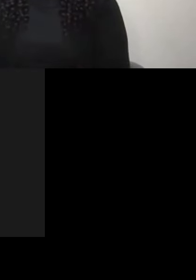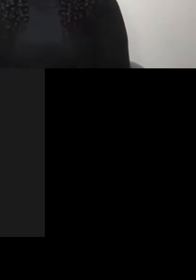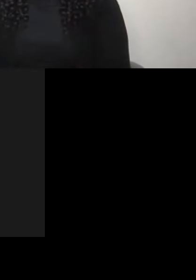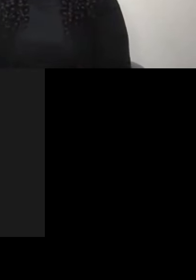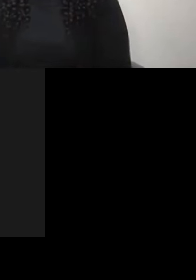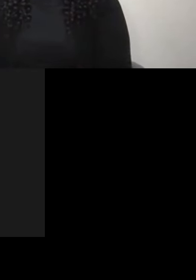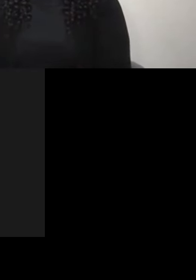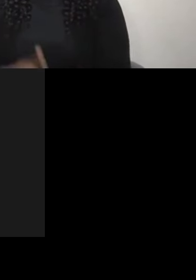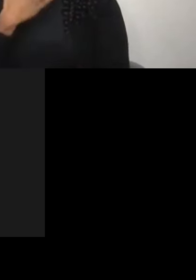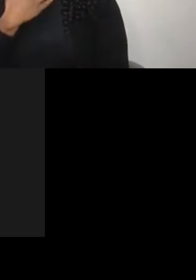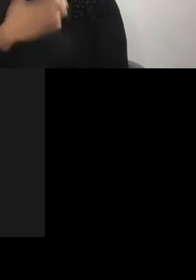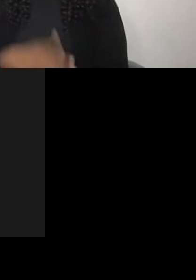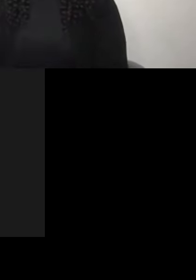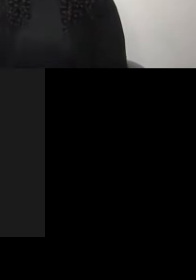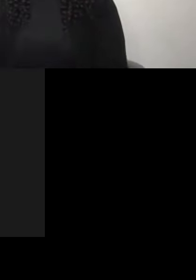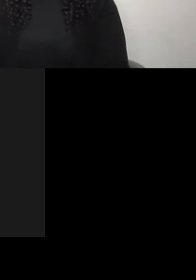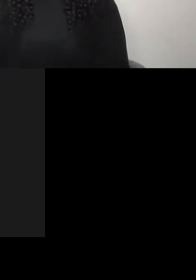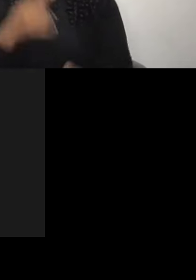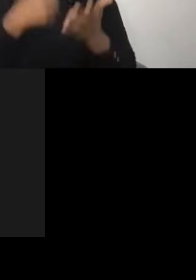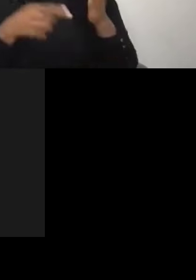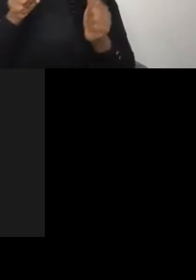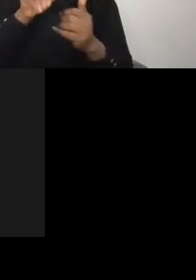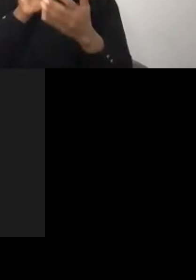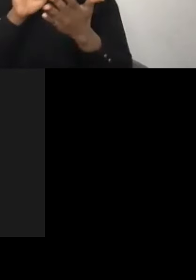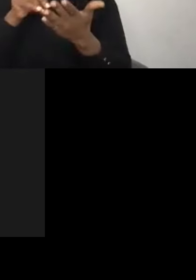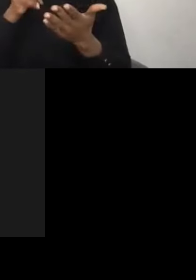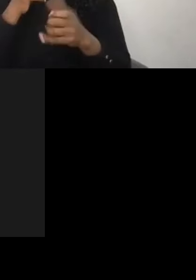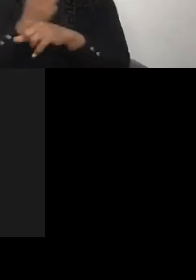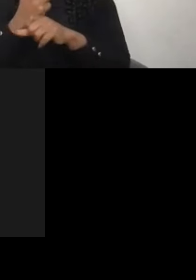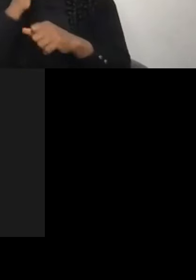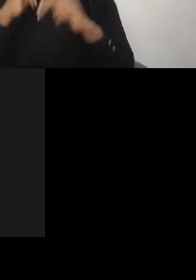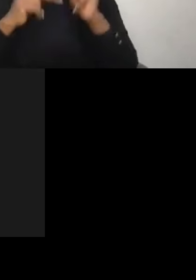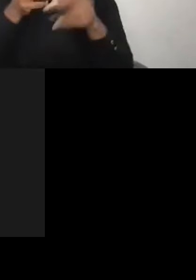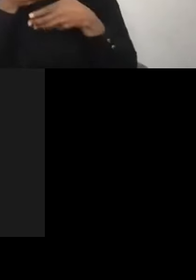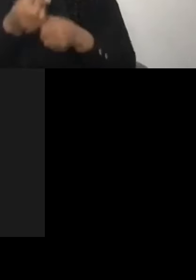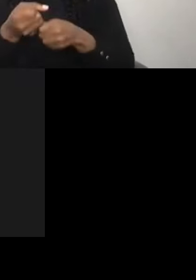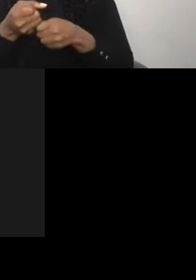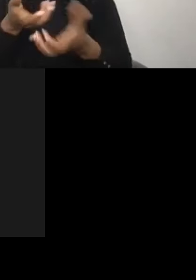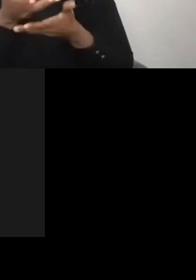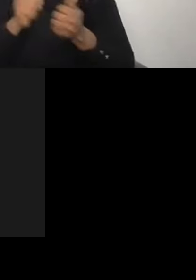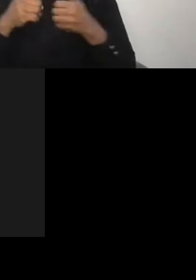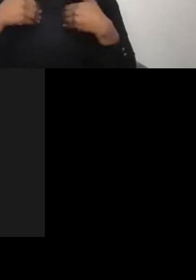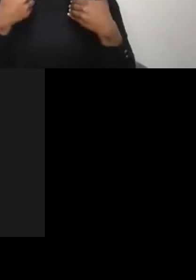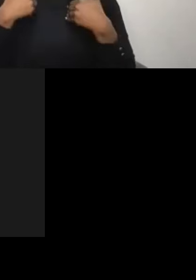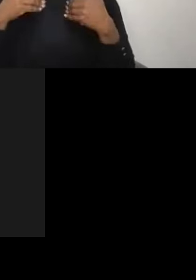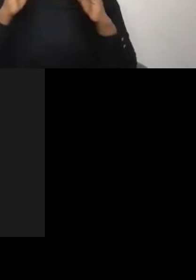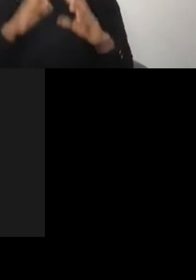Thank you. What strategies do you use to build trust and rapport with your young clients?